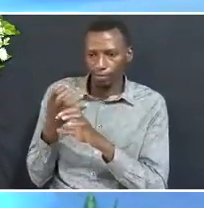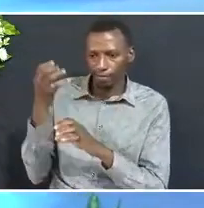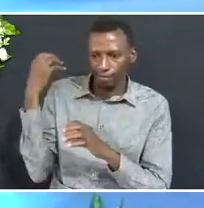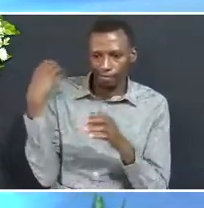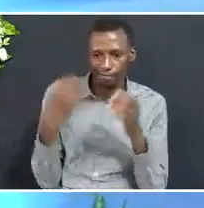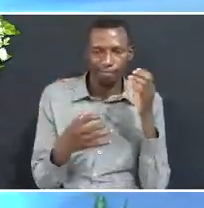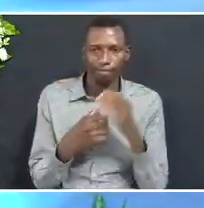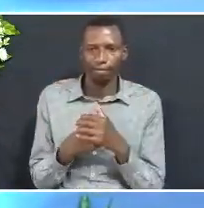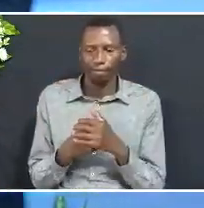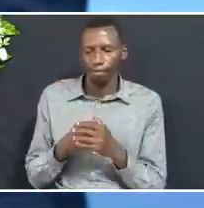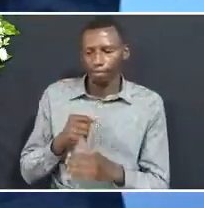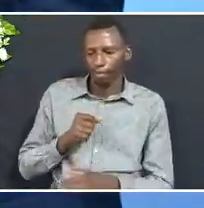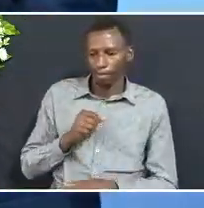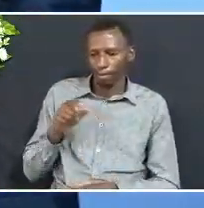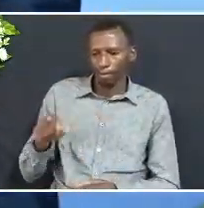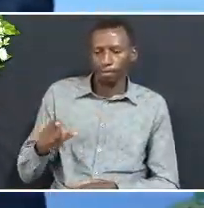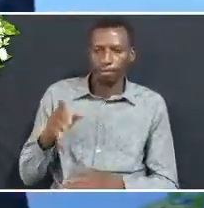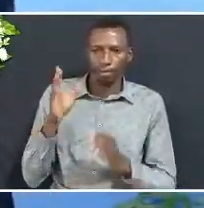herself in